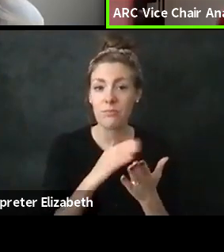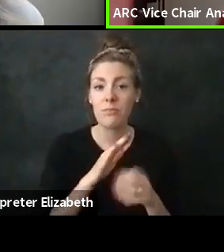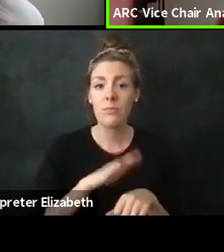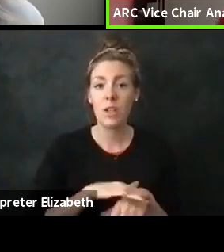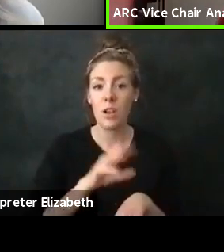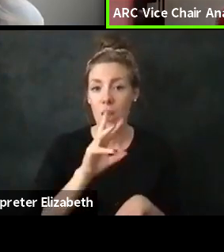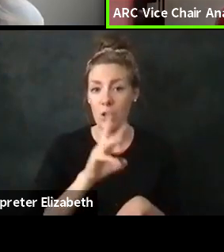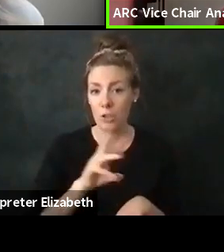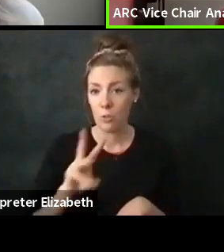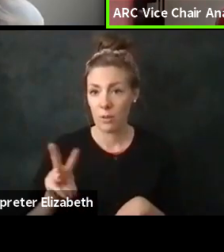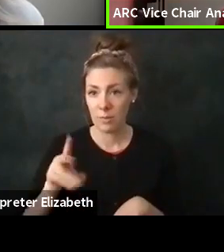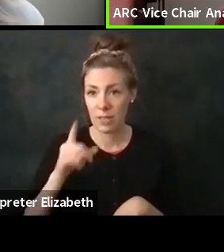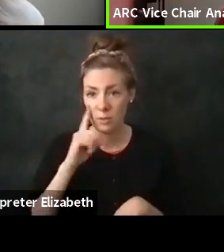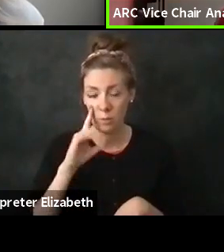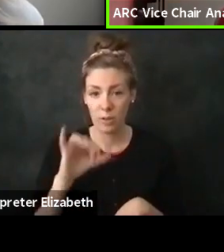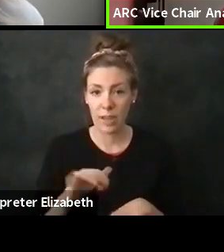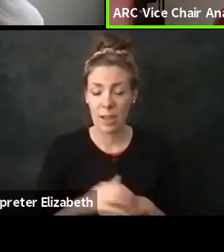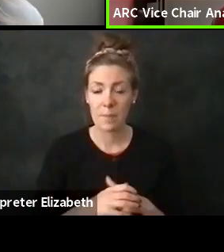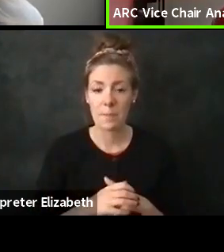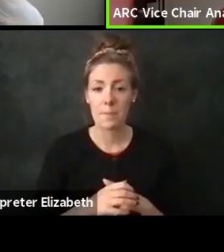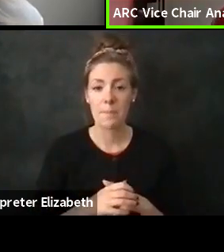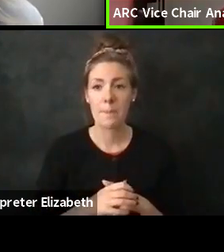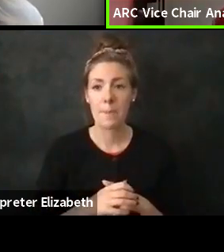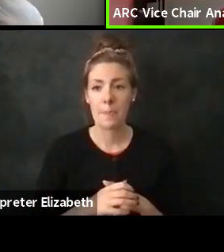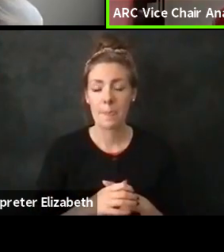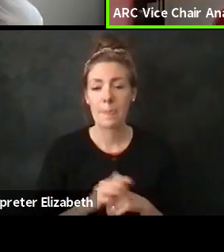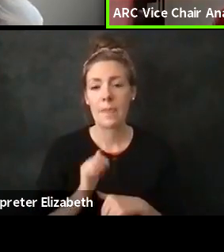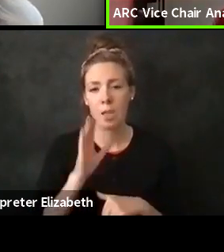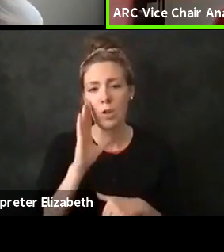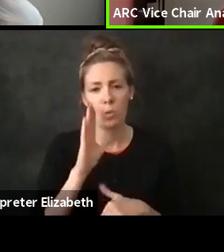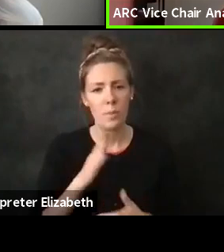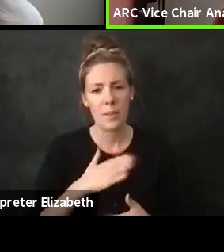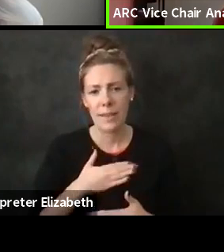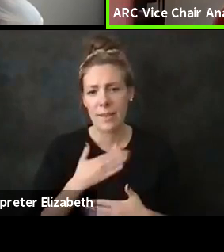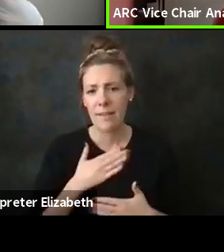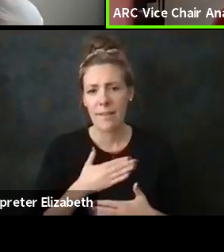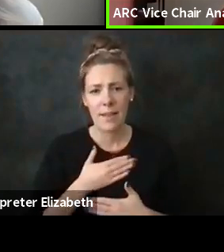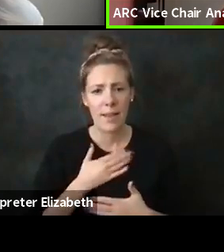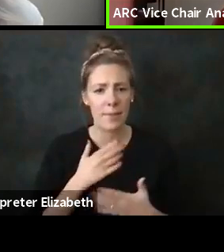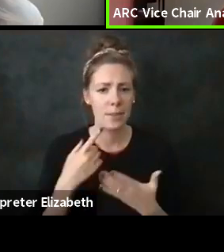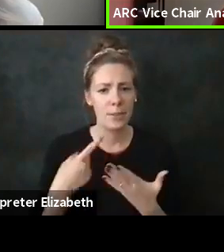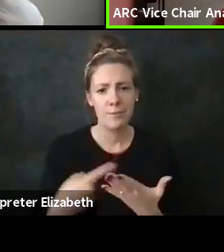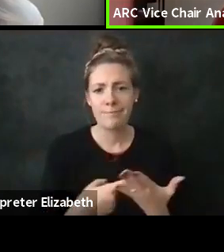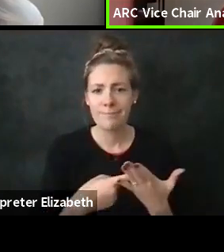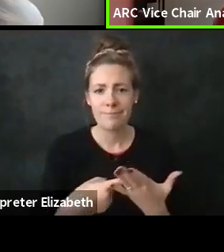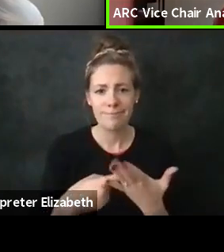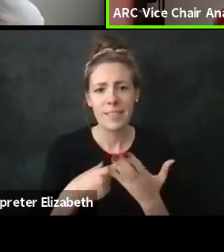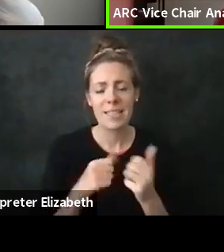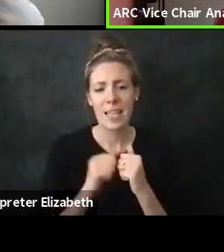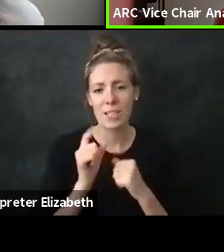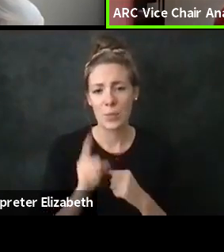the redistricting. And we will be very happy to talk about these, to